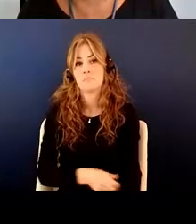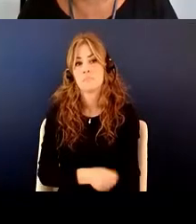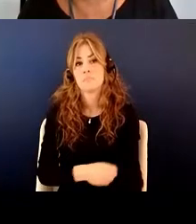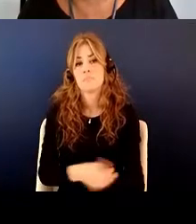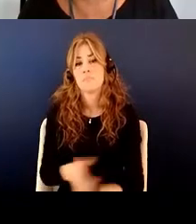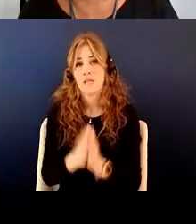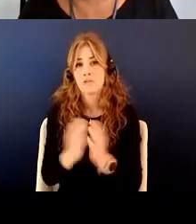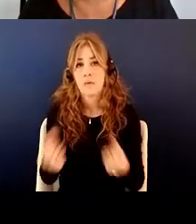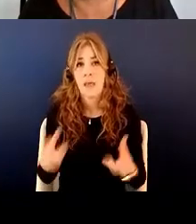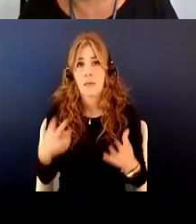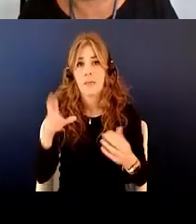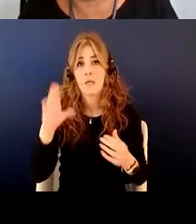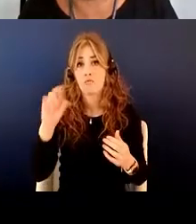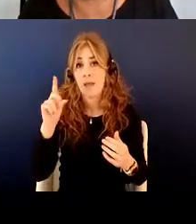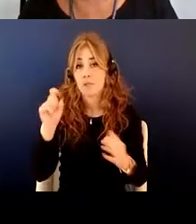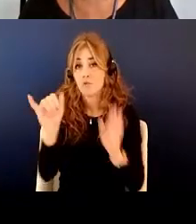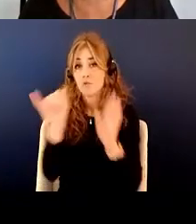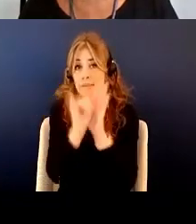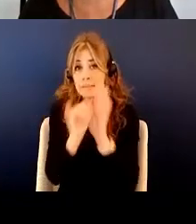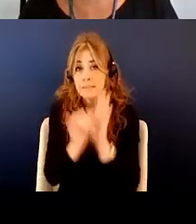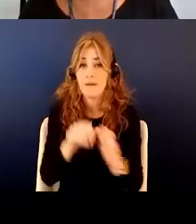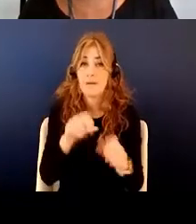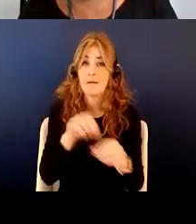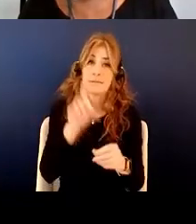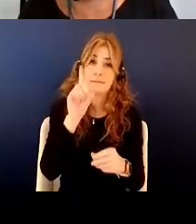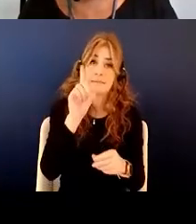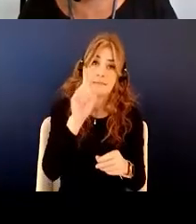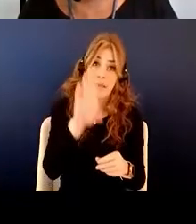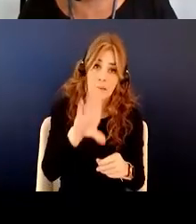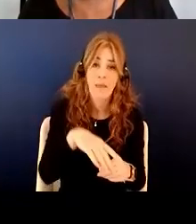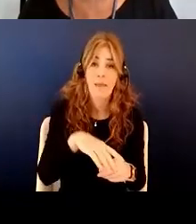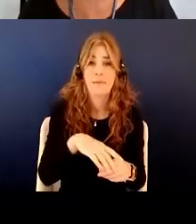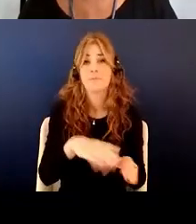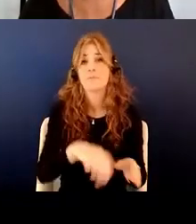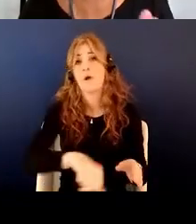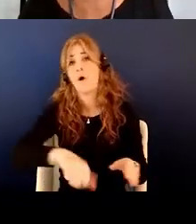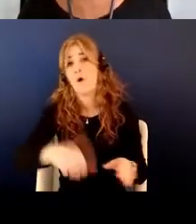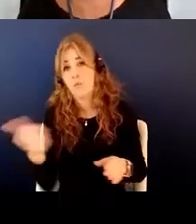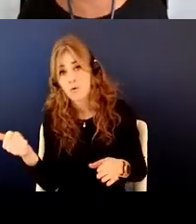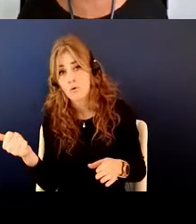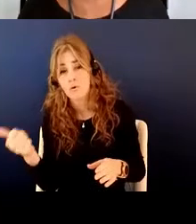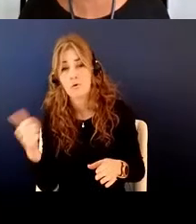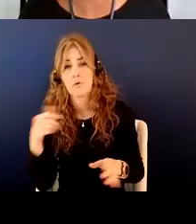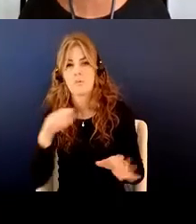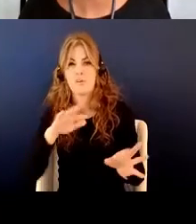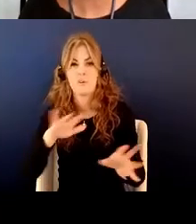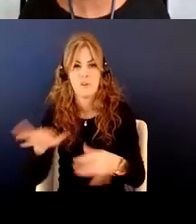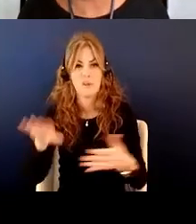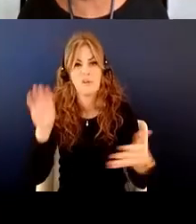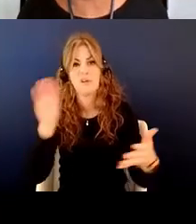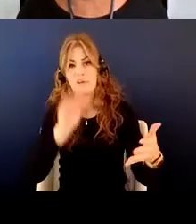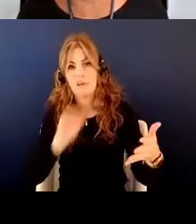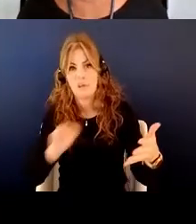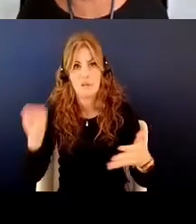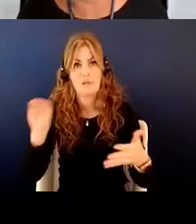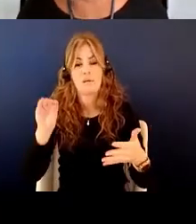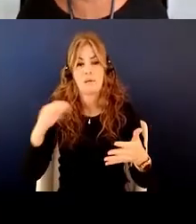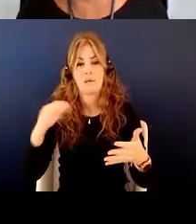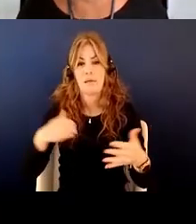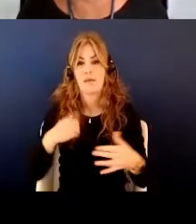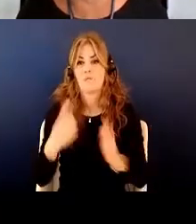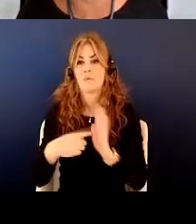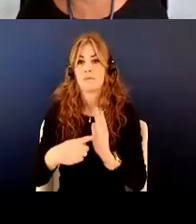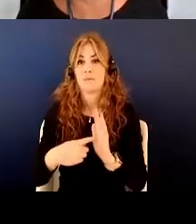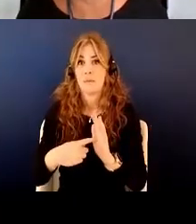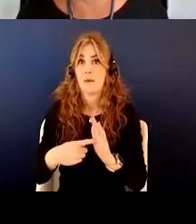many records you identified through database searching, how many through other sources, and so forth. I have an example of a